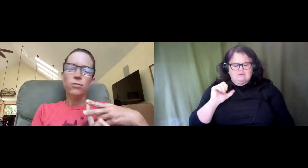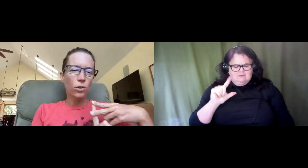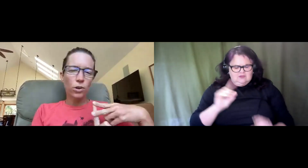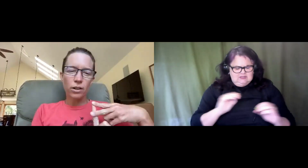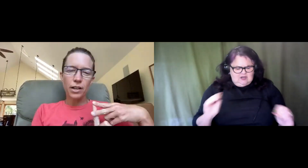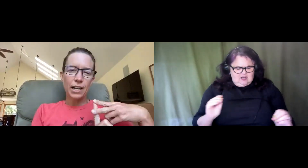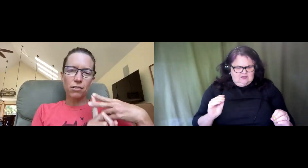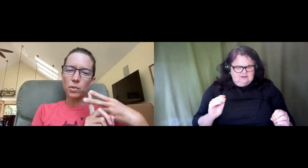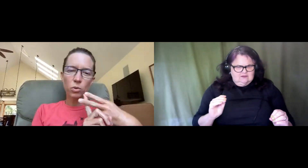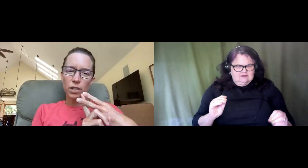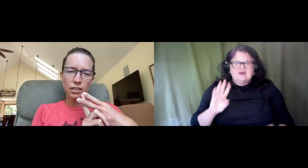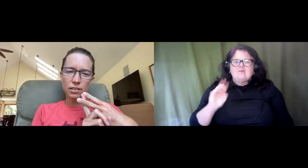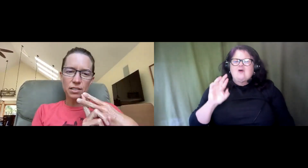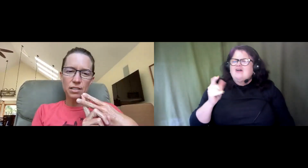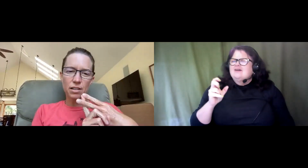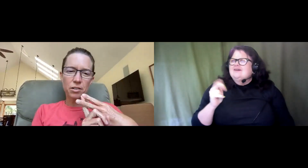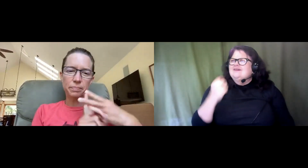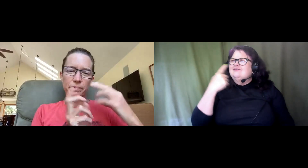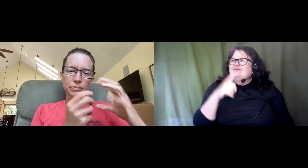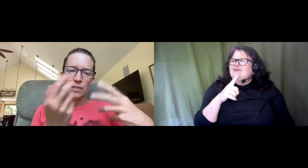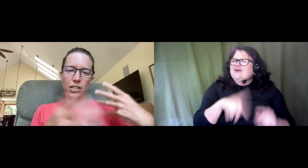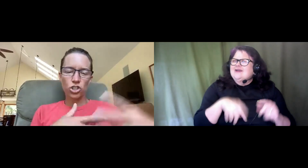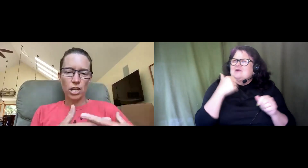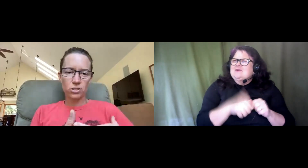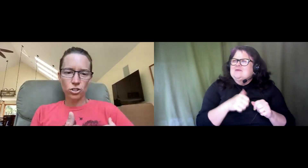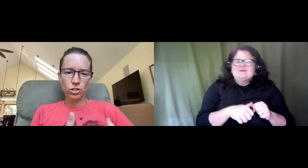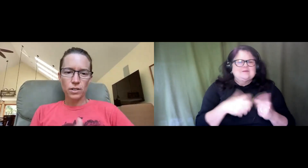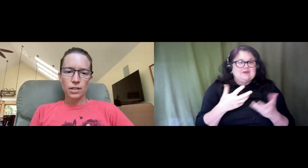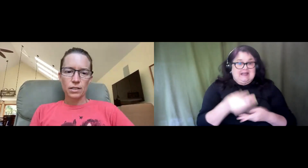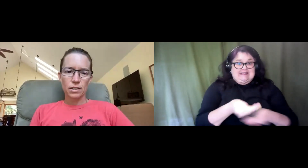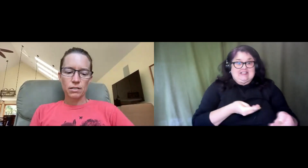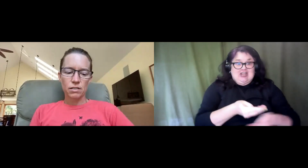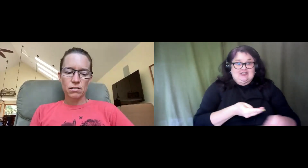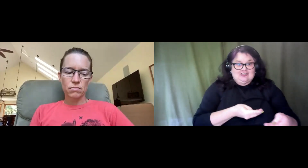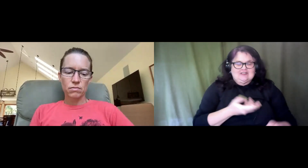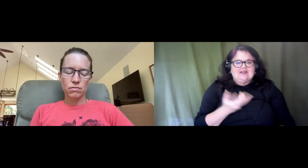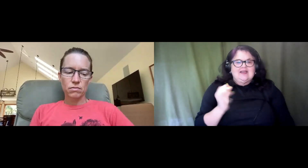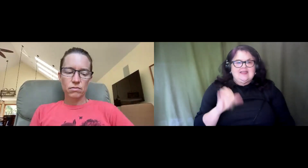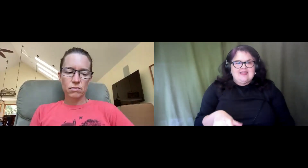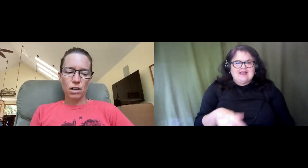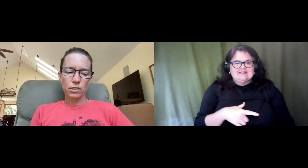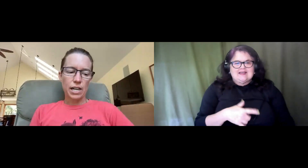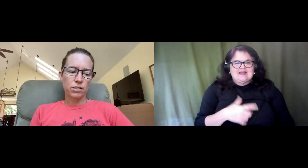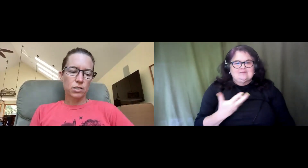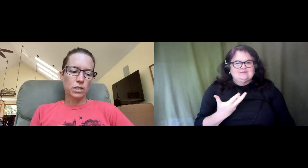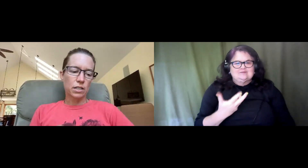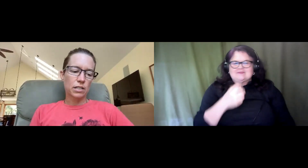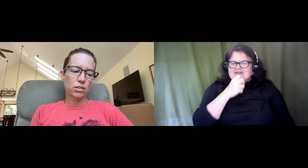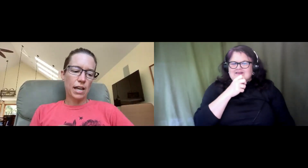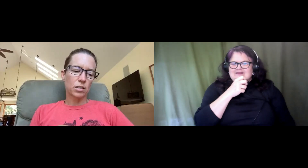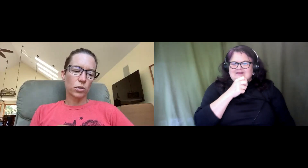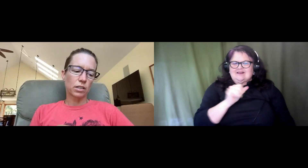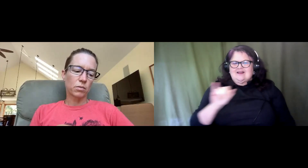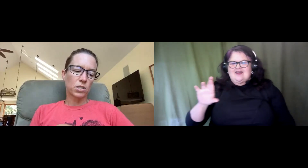non-bargained for, I can't remember what else. Exchange is not what the IRS wants to